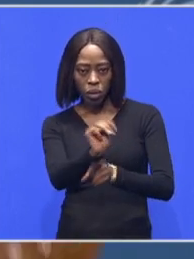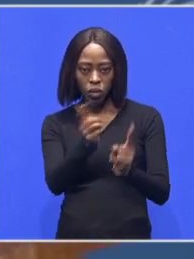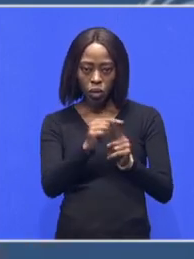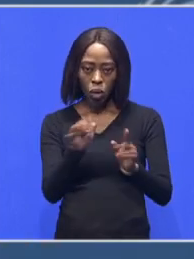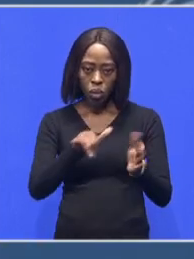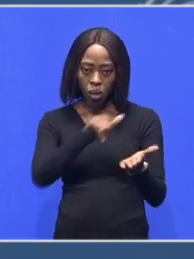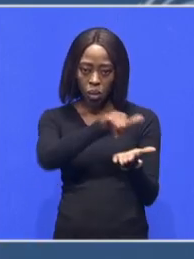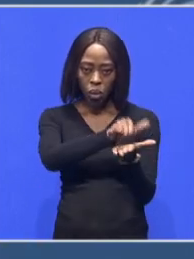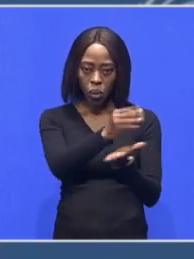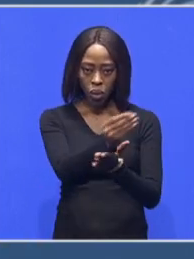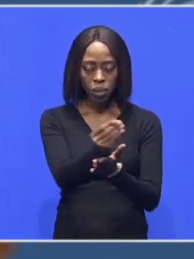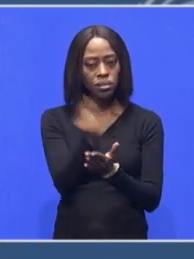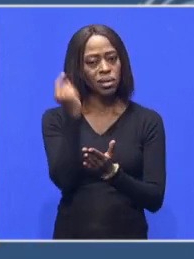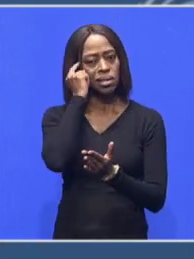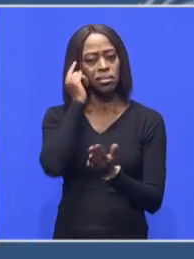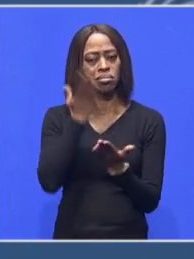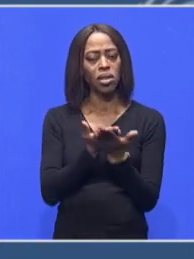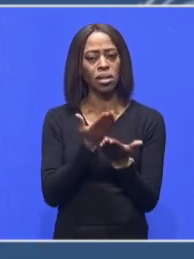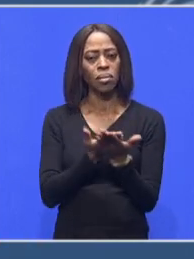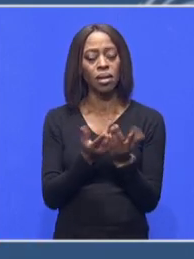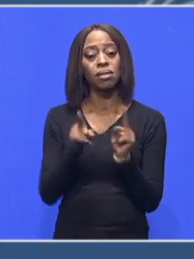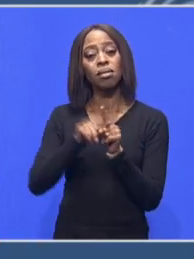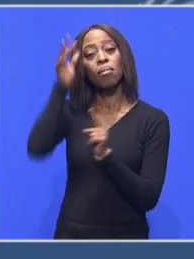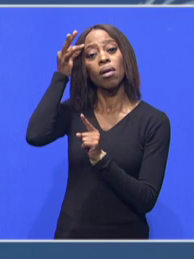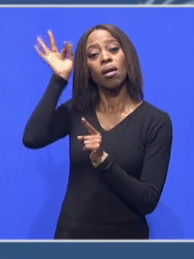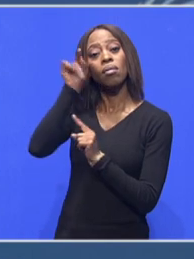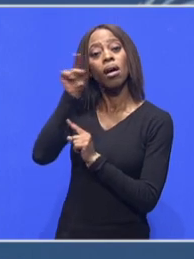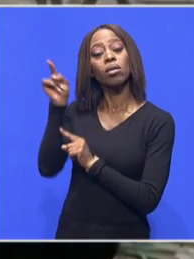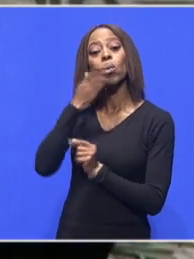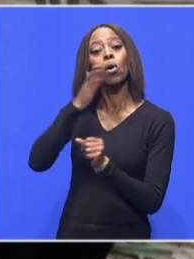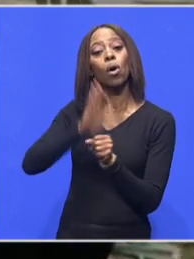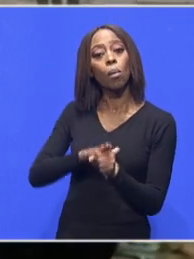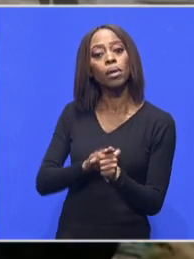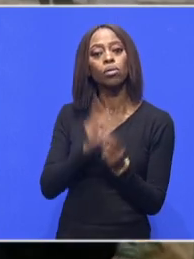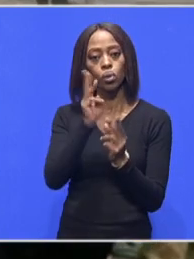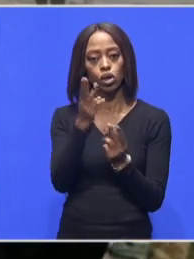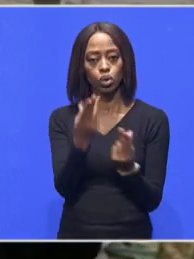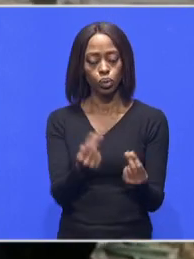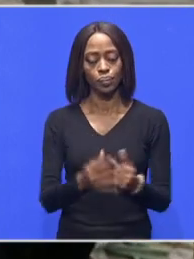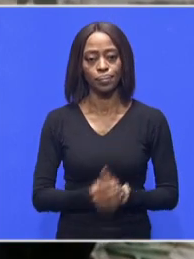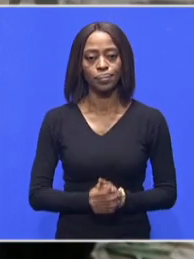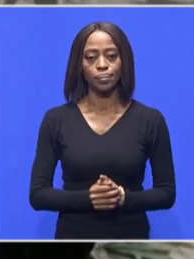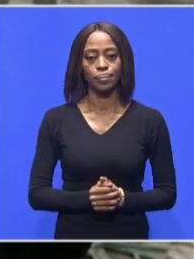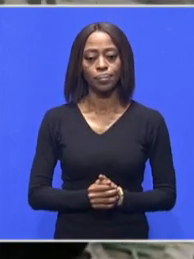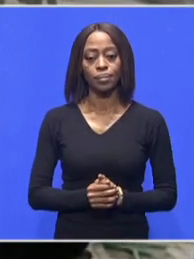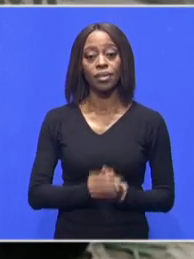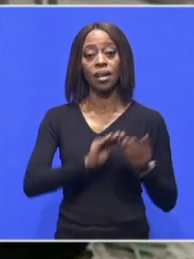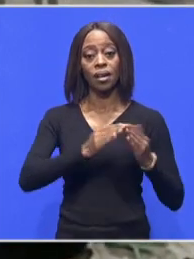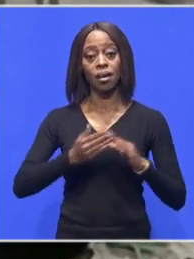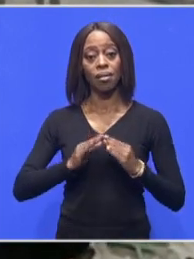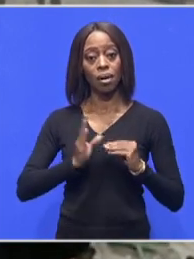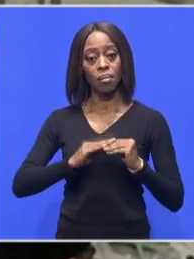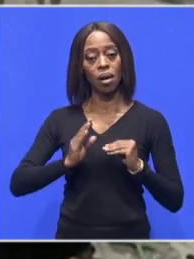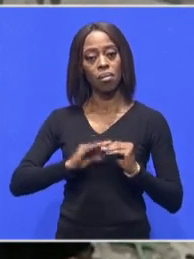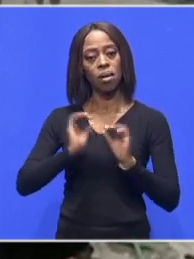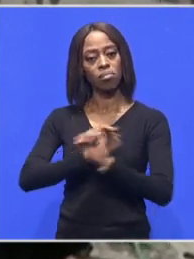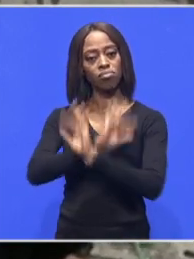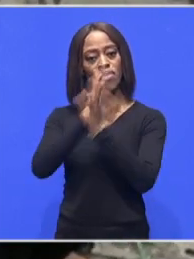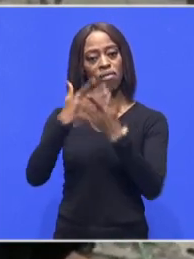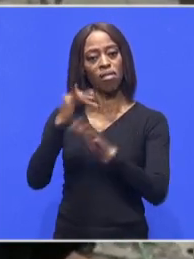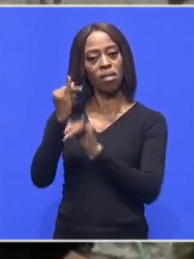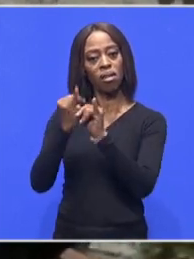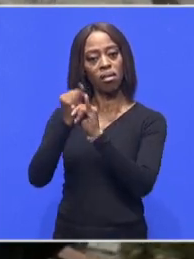airport. So I think it's possible, and the government committed to do so. Syrians have also made it very clear to the